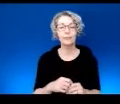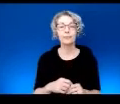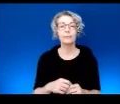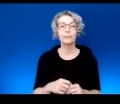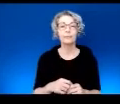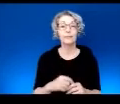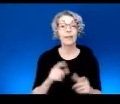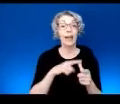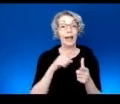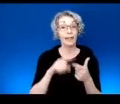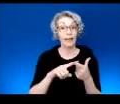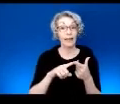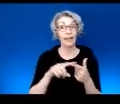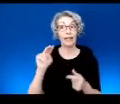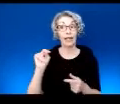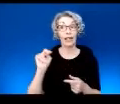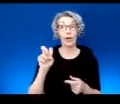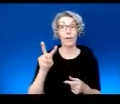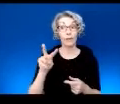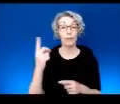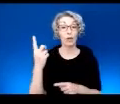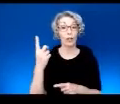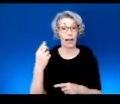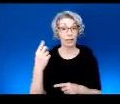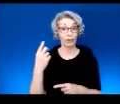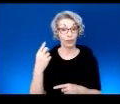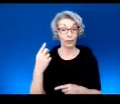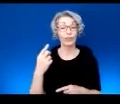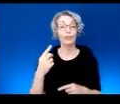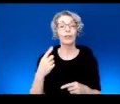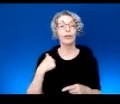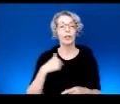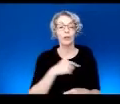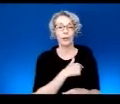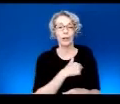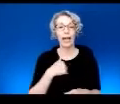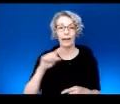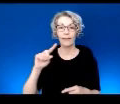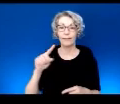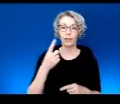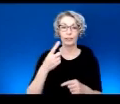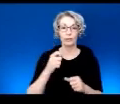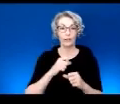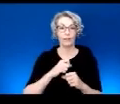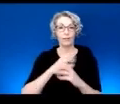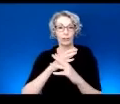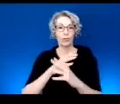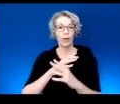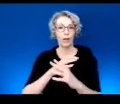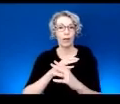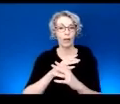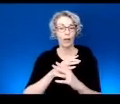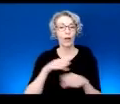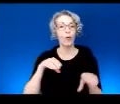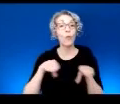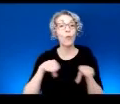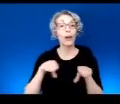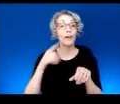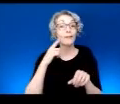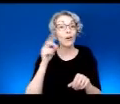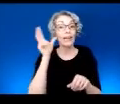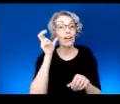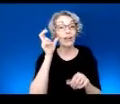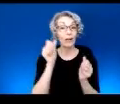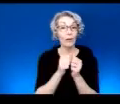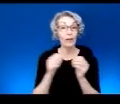And then in November of last year, we had the first virtual Walk for Hearing with over